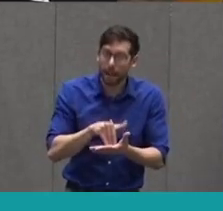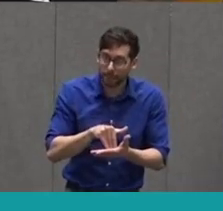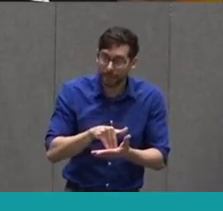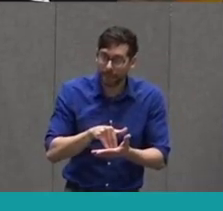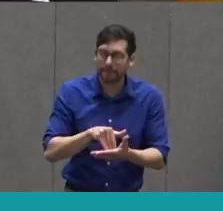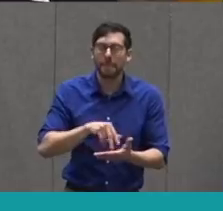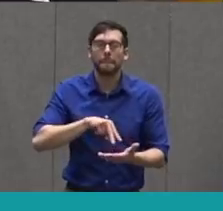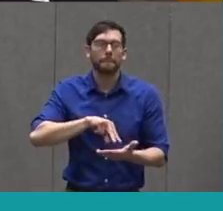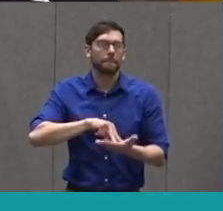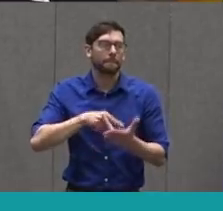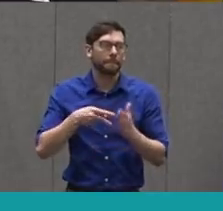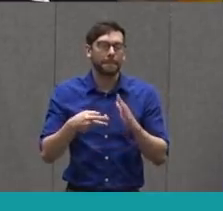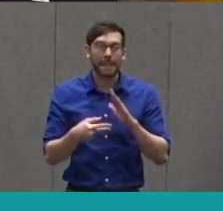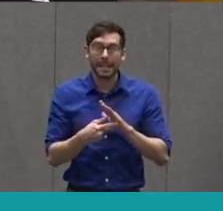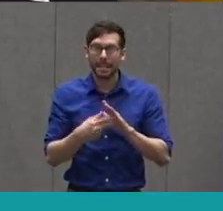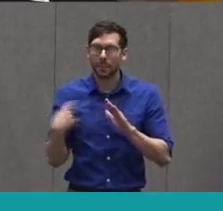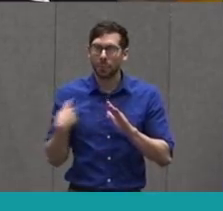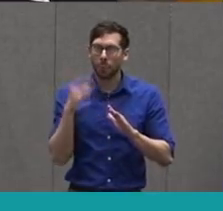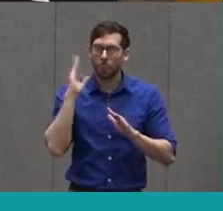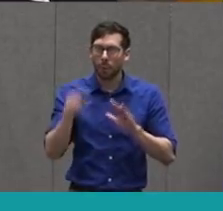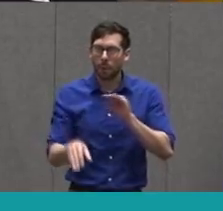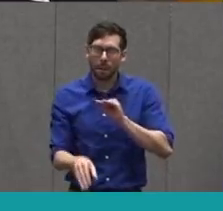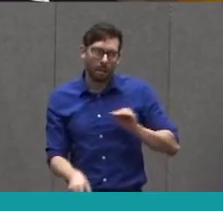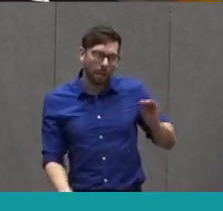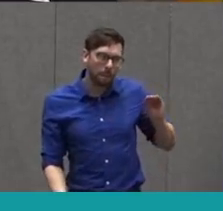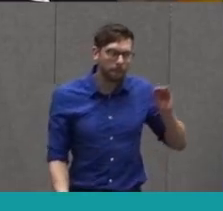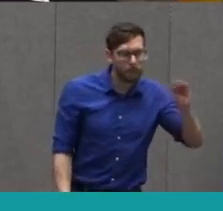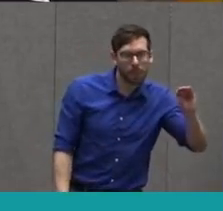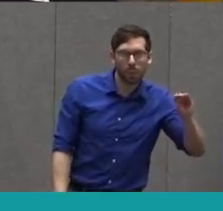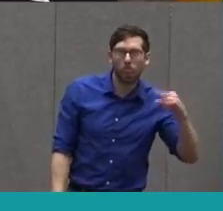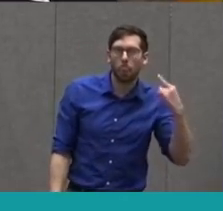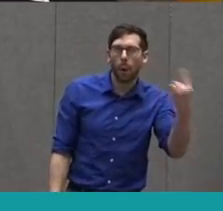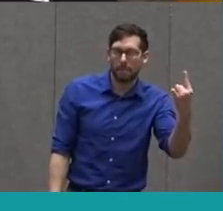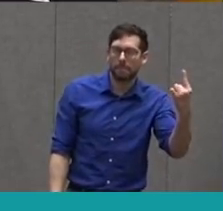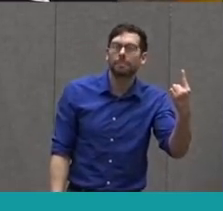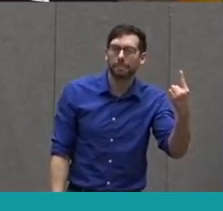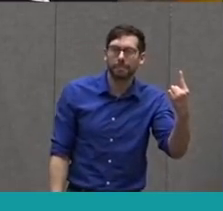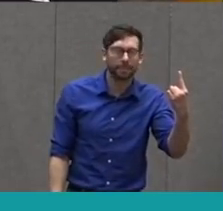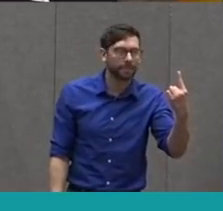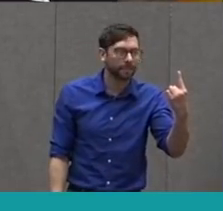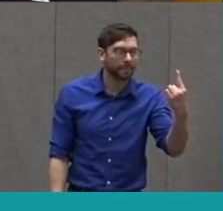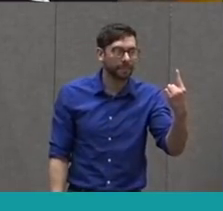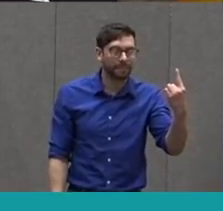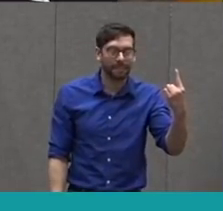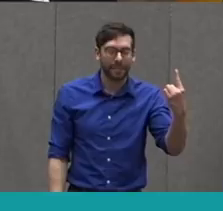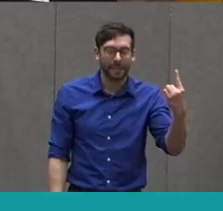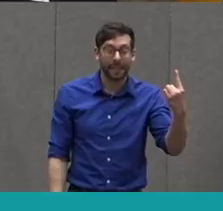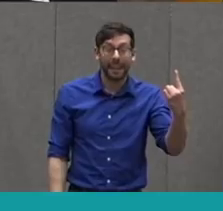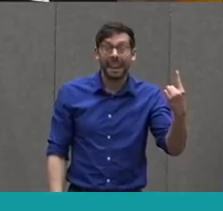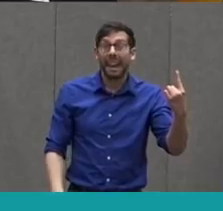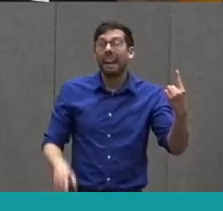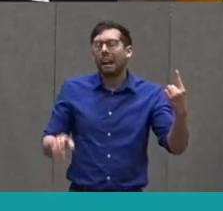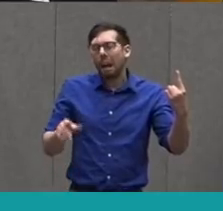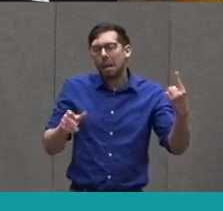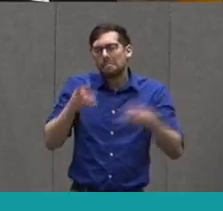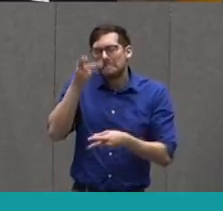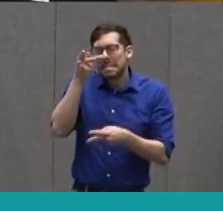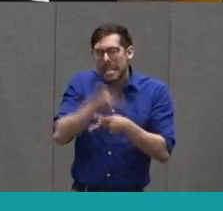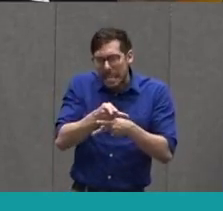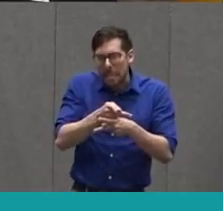1 in that place value and add in our word or our number of the day,